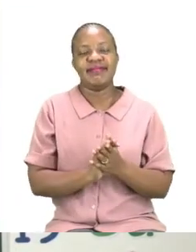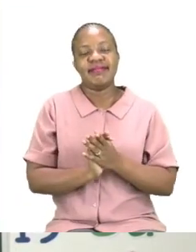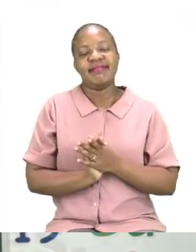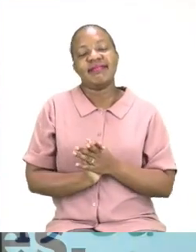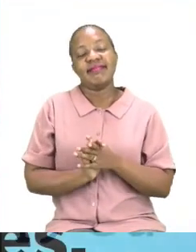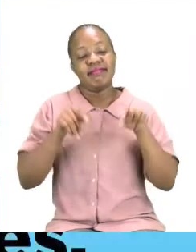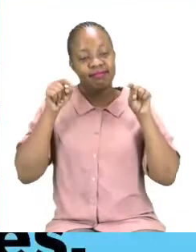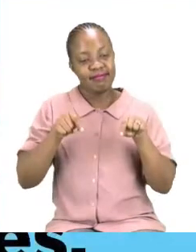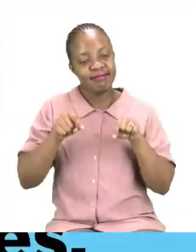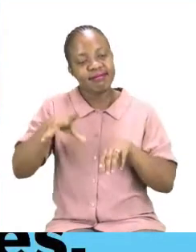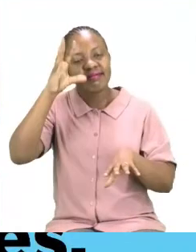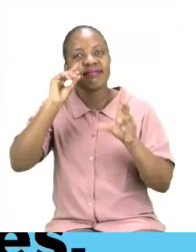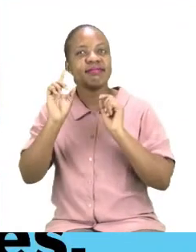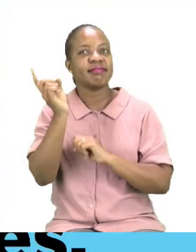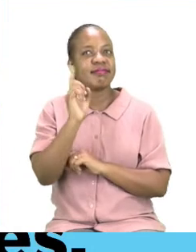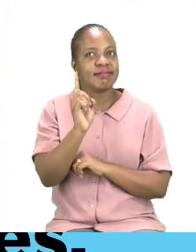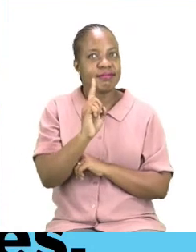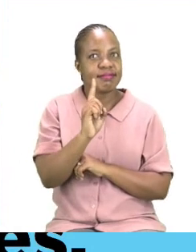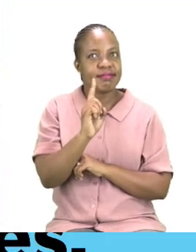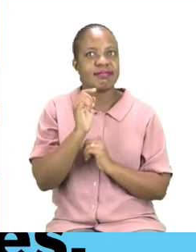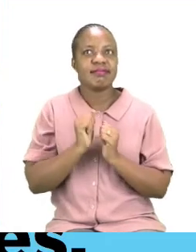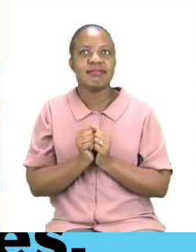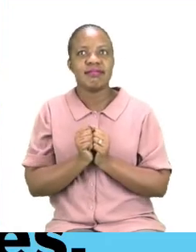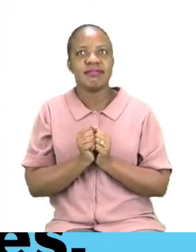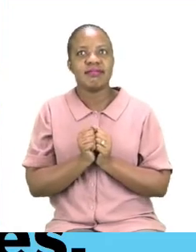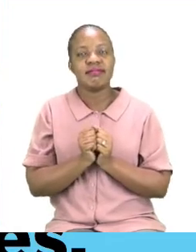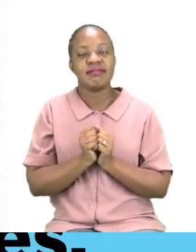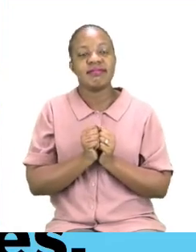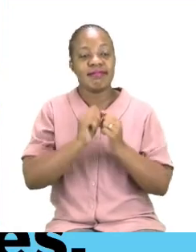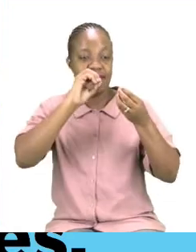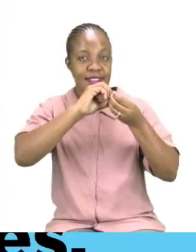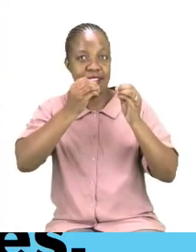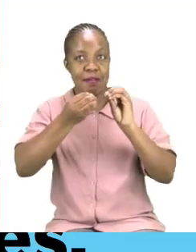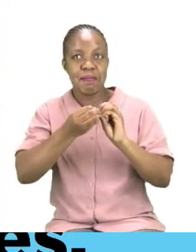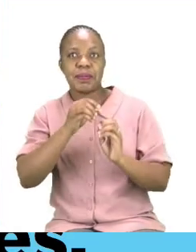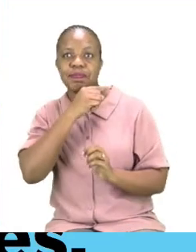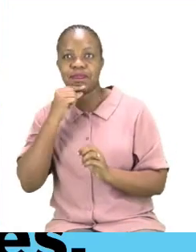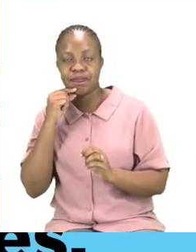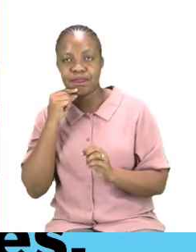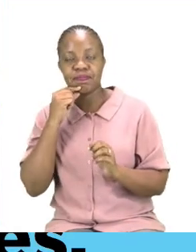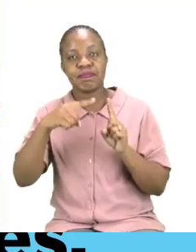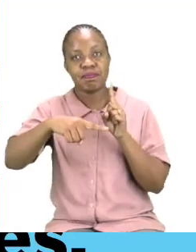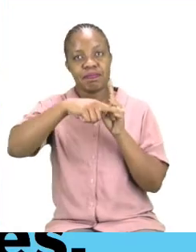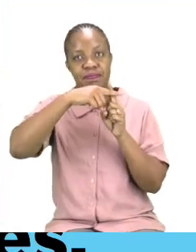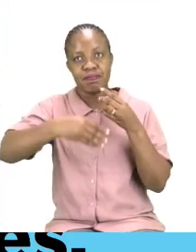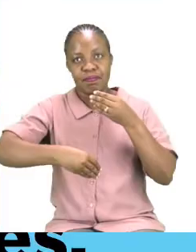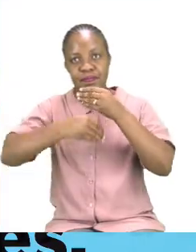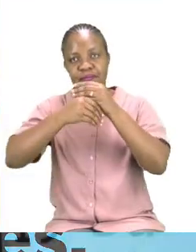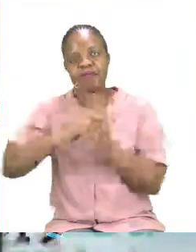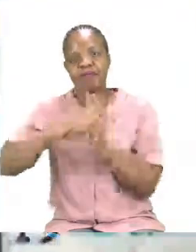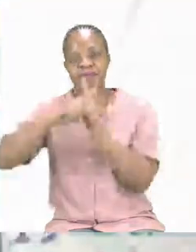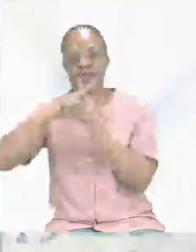for today is all about number names, addition, and